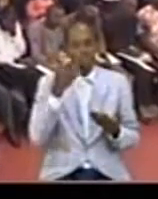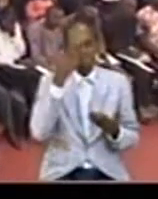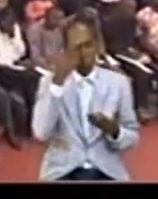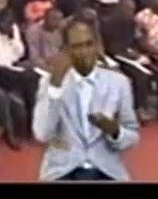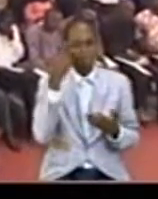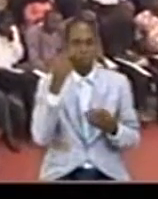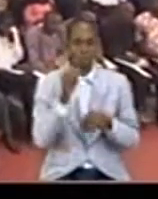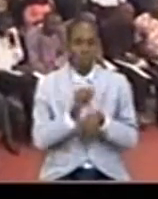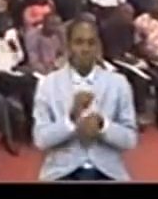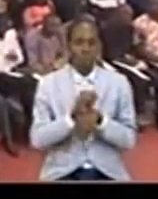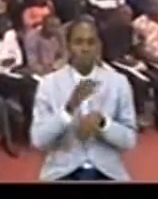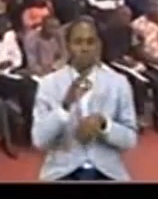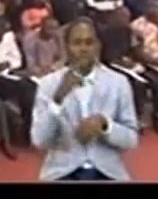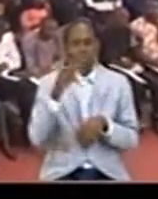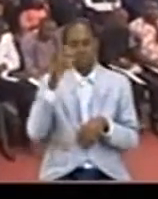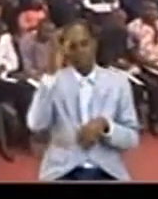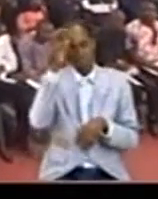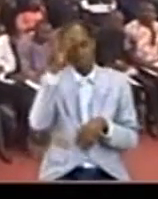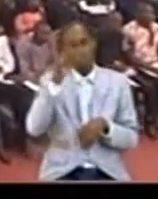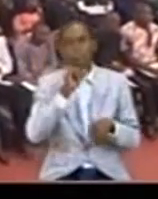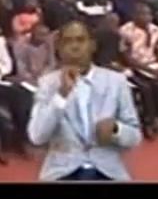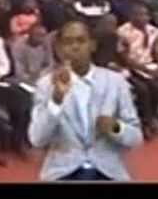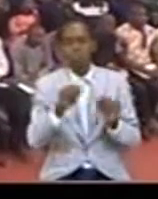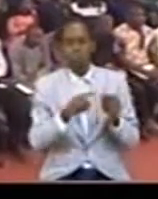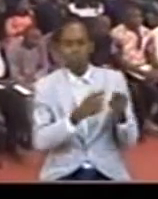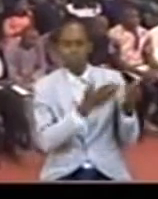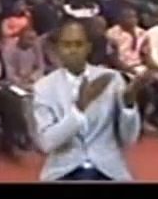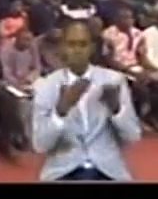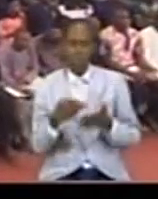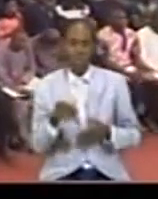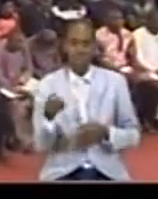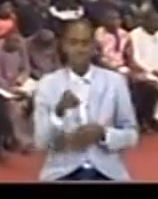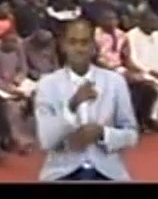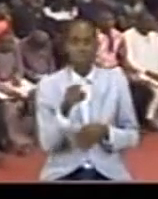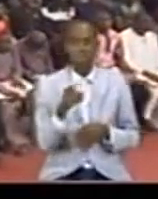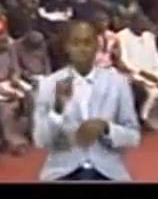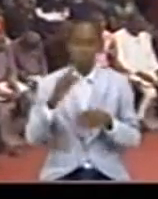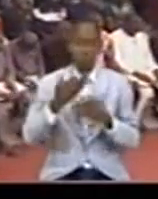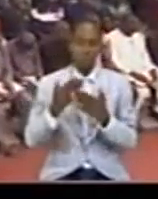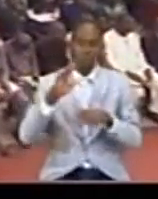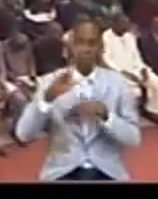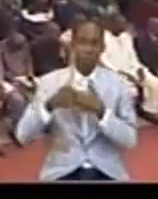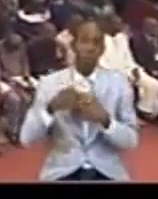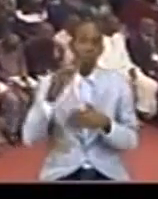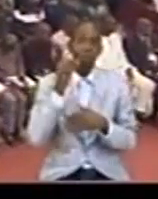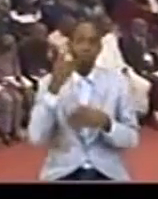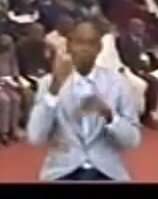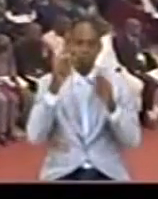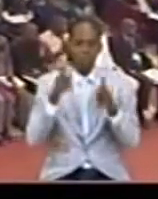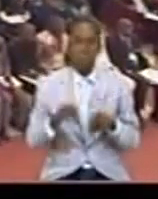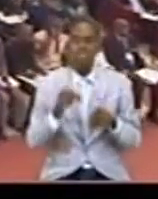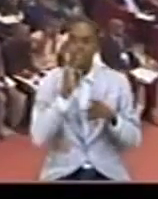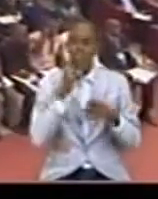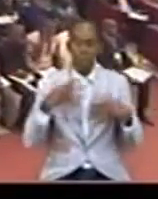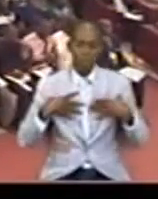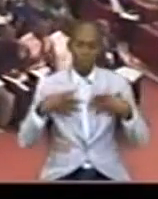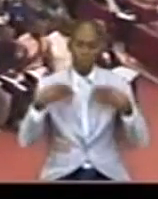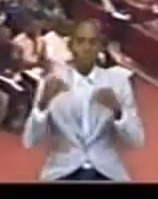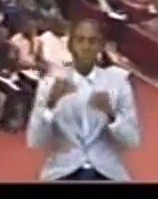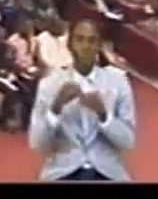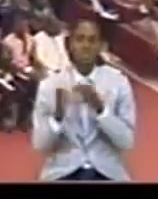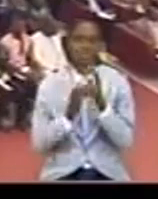the work of the devil, before you got back home, she is well in Jesus' name.